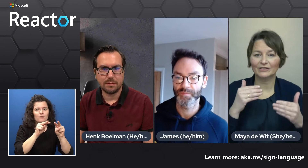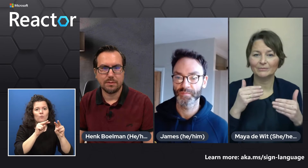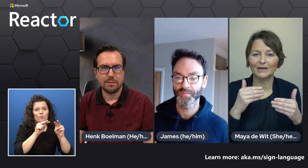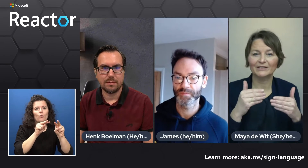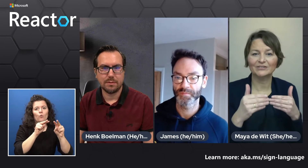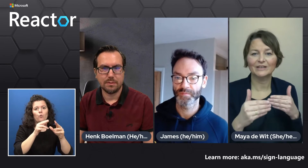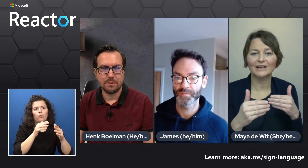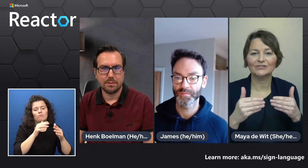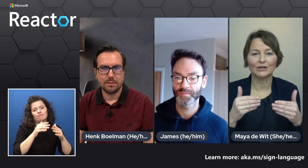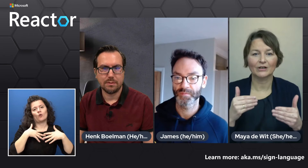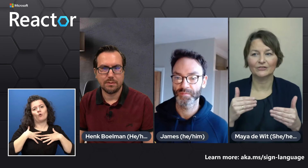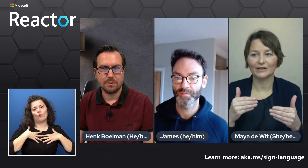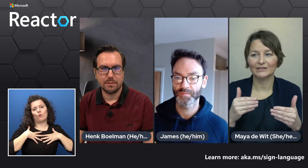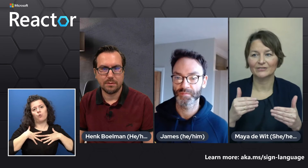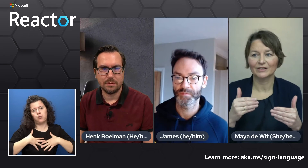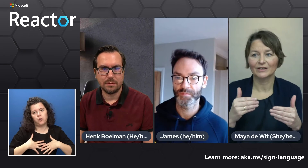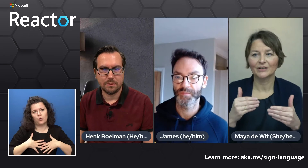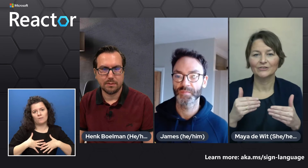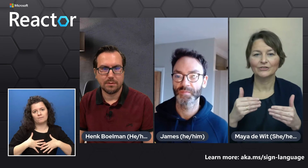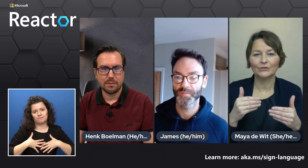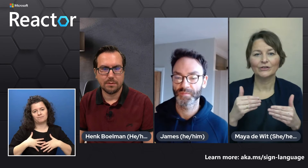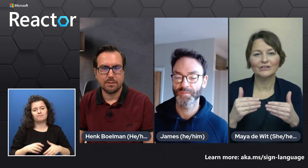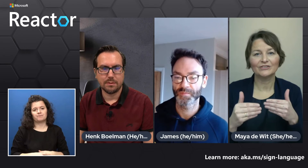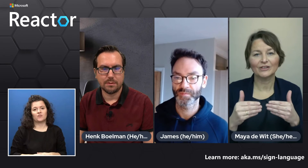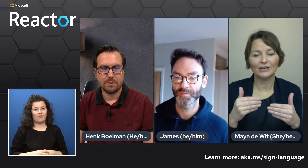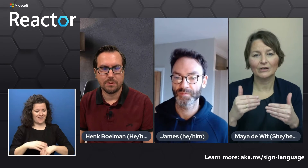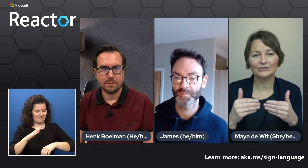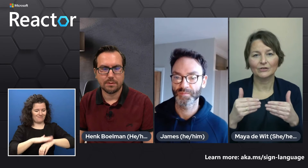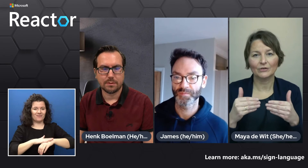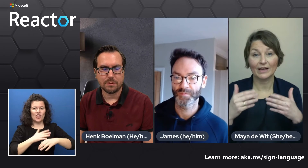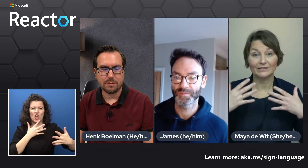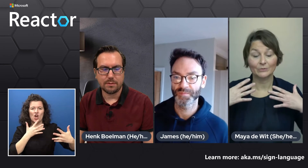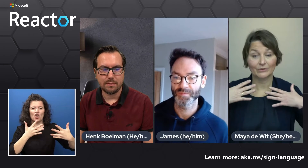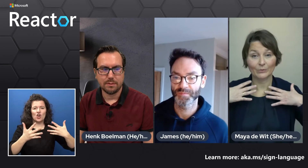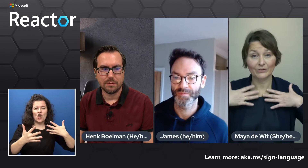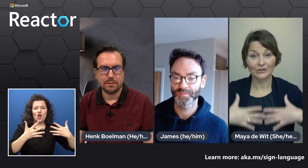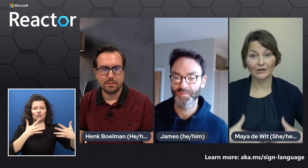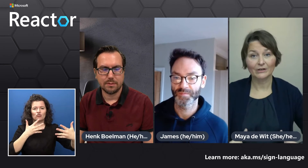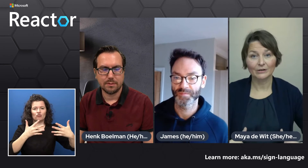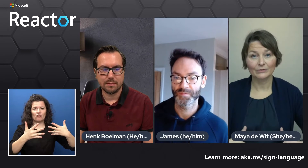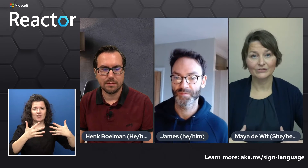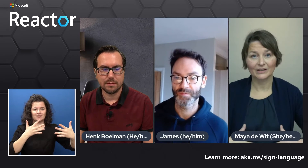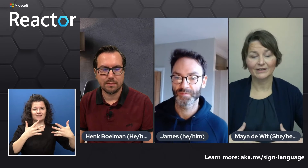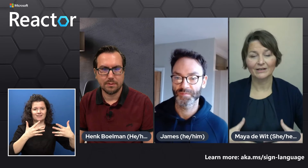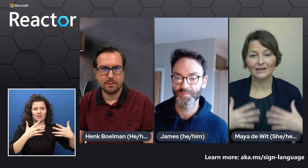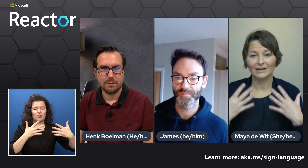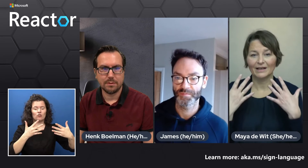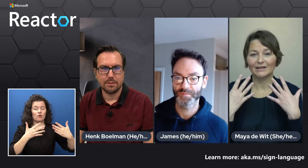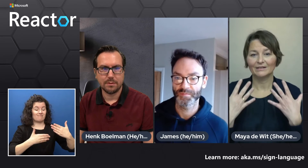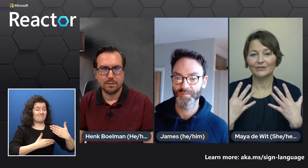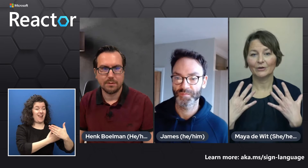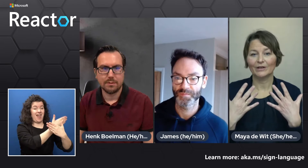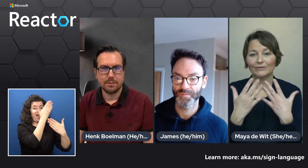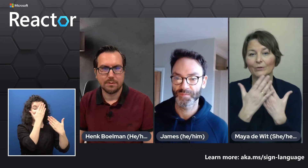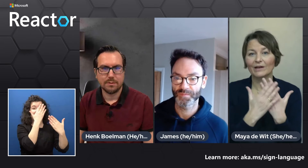because it makes the nice contrast. So you can see also that with dark clothing, and if you have a